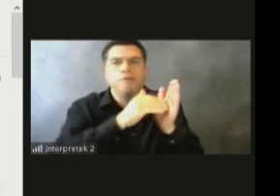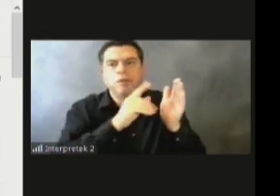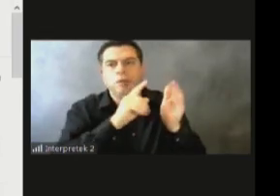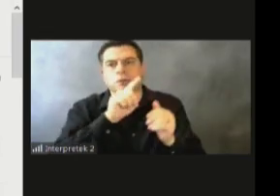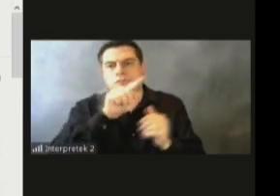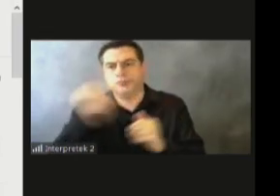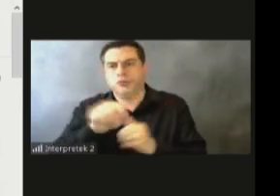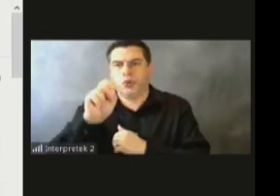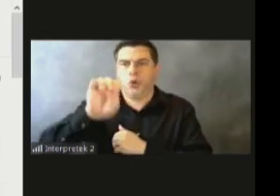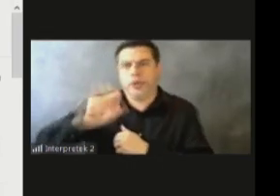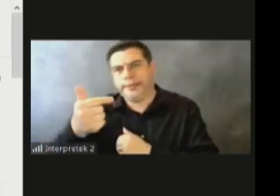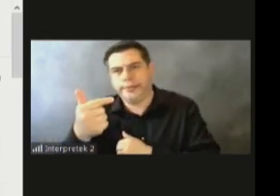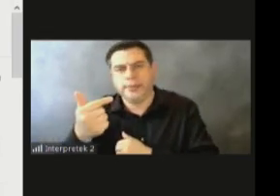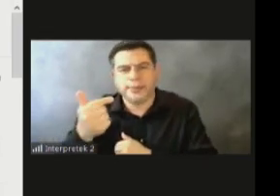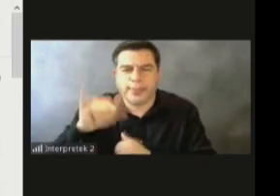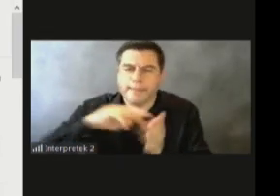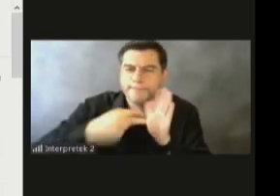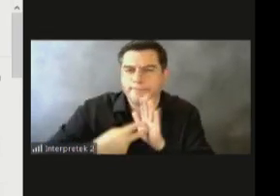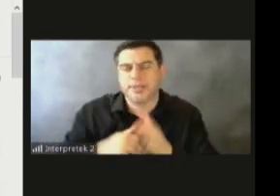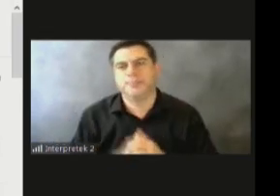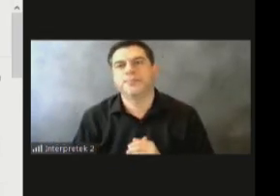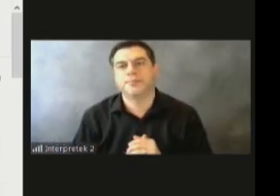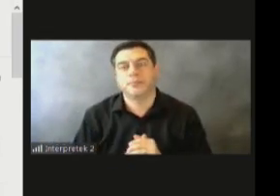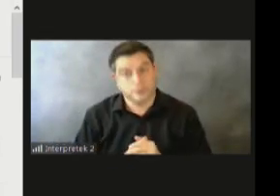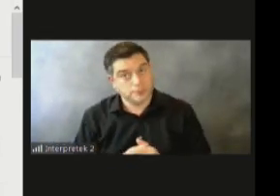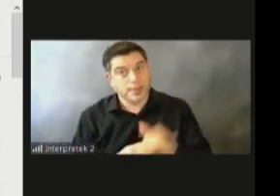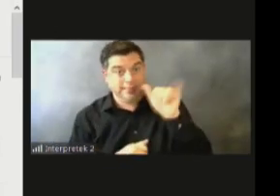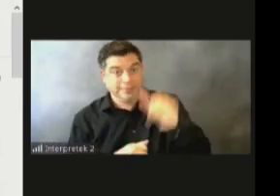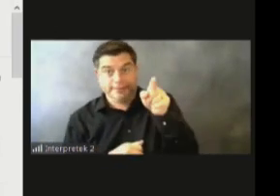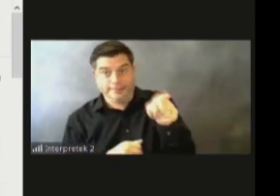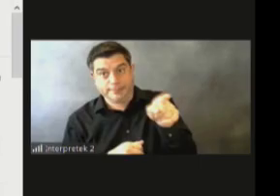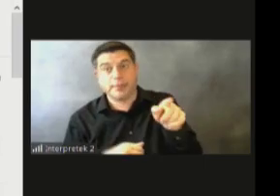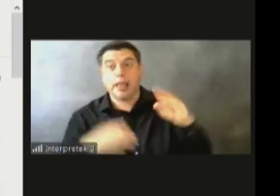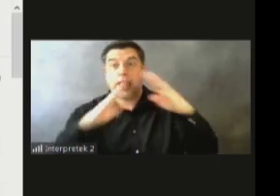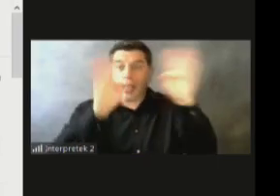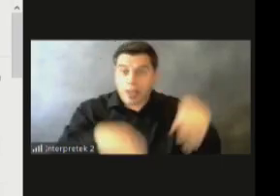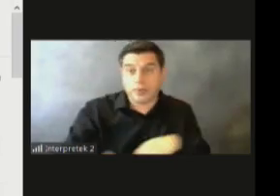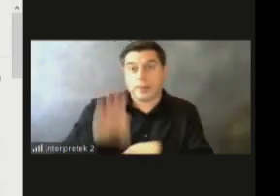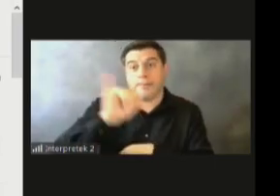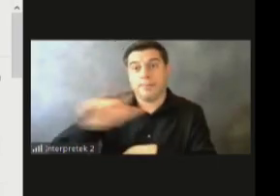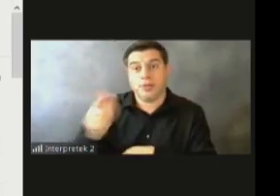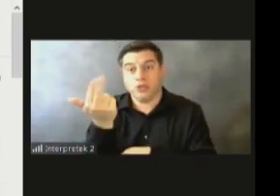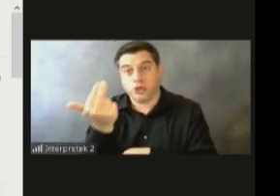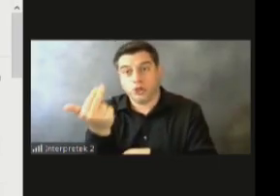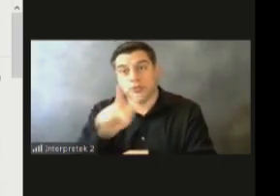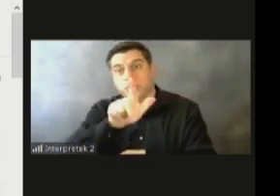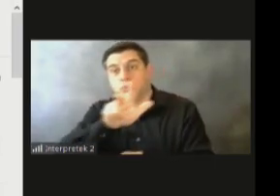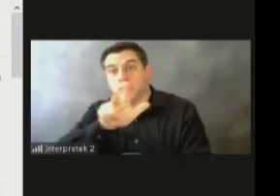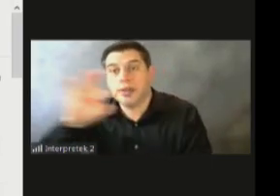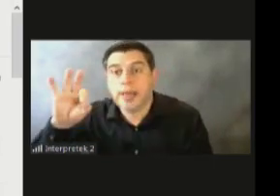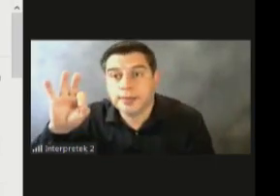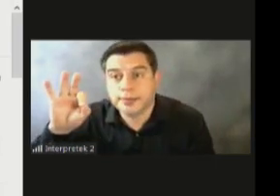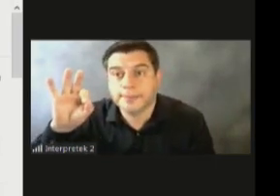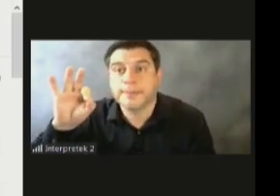was amended last session on House Bill 1339 could go a long way into encouraging the redevelopment of underutilized